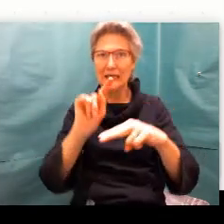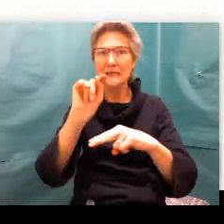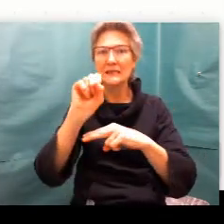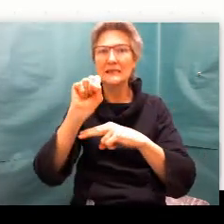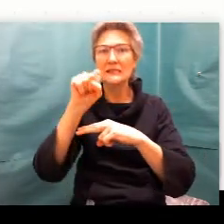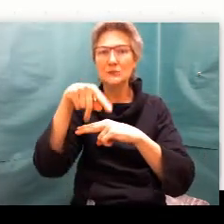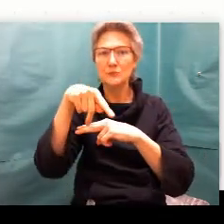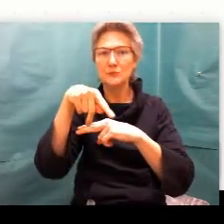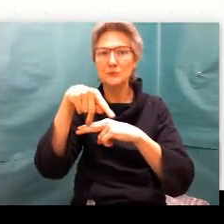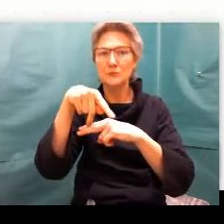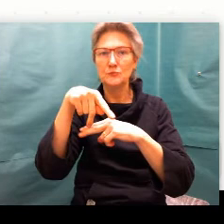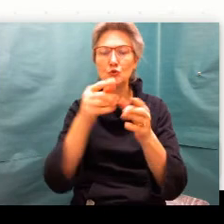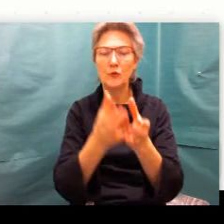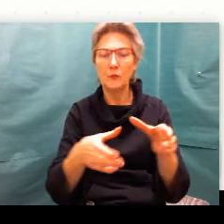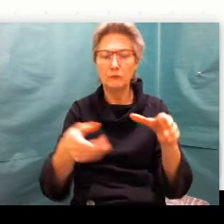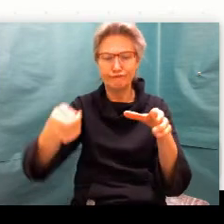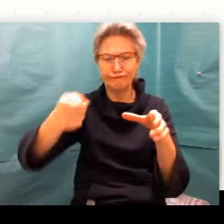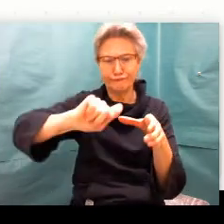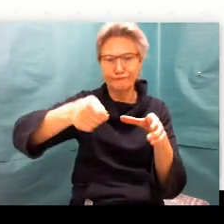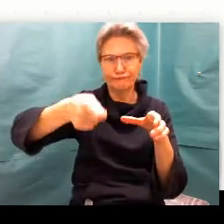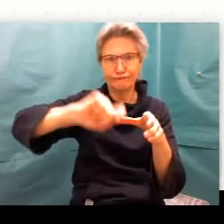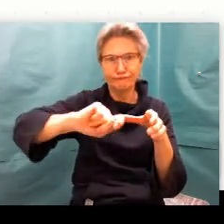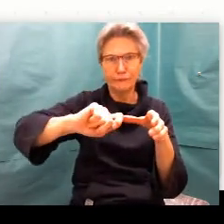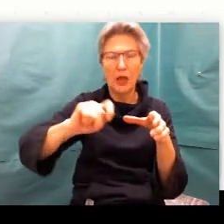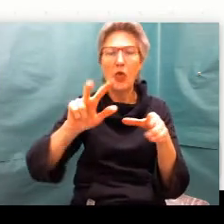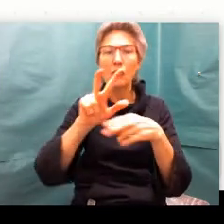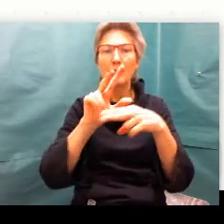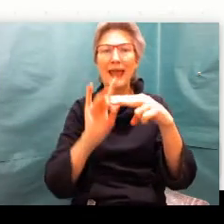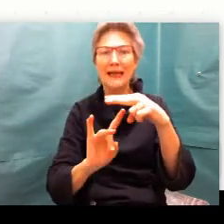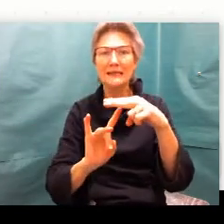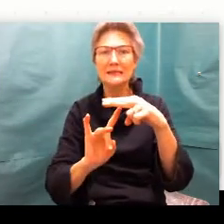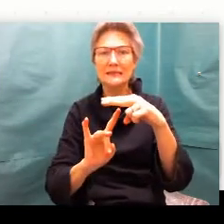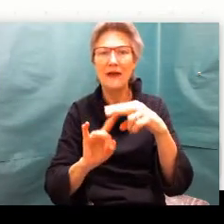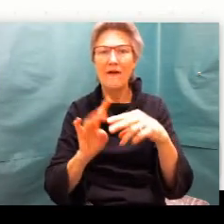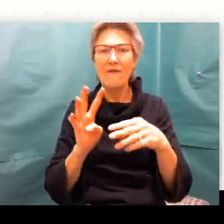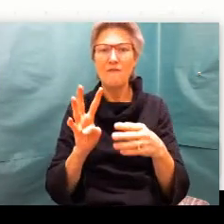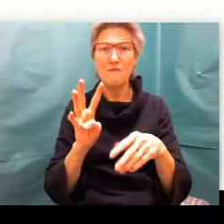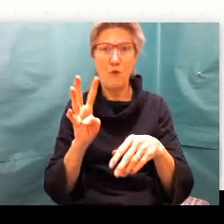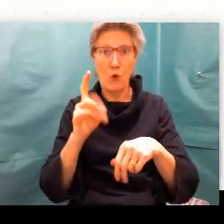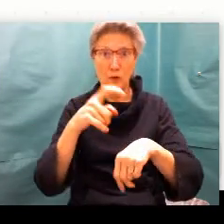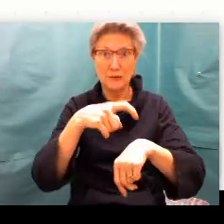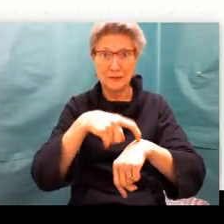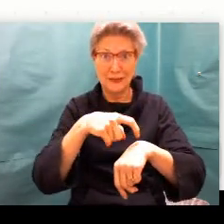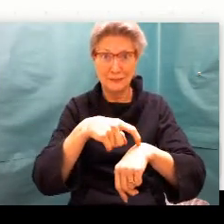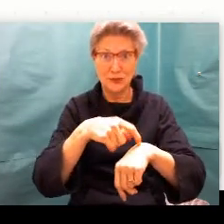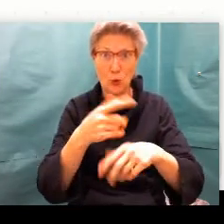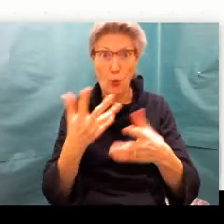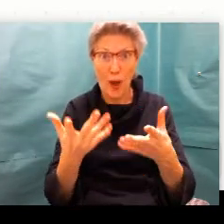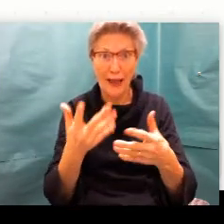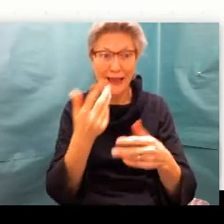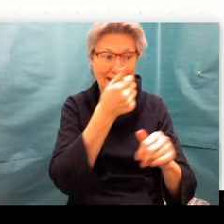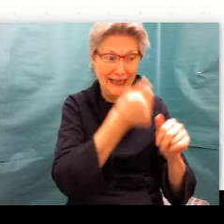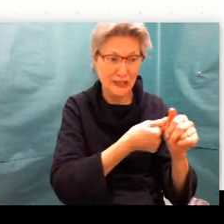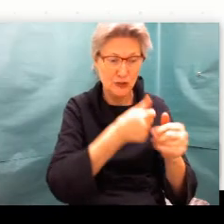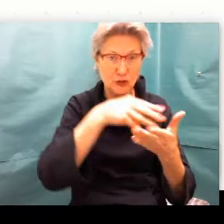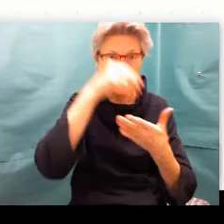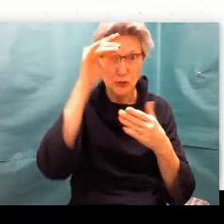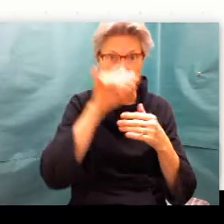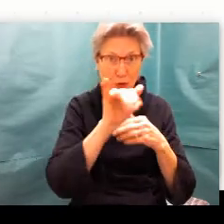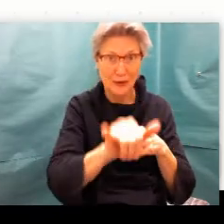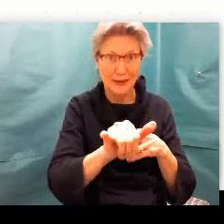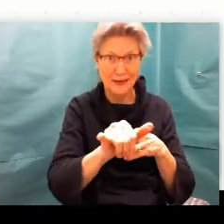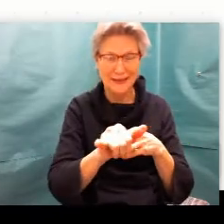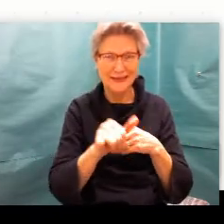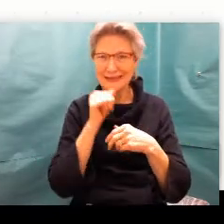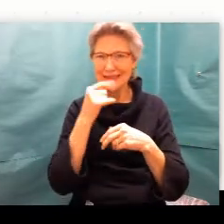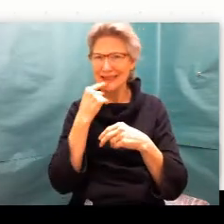solution. Okay, so I'm thinking 3/8 of a teaspoon 4 times because each student is doing it. But that's not what my question is asking me. It's not asking me